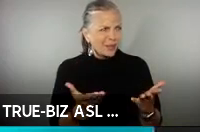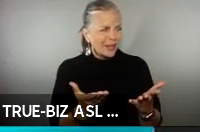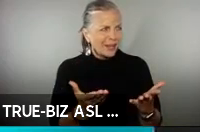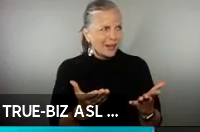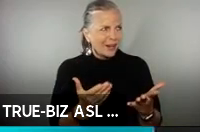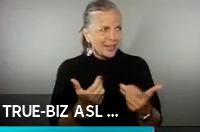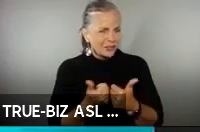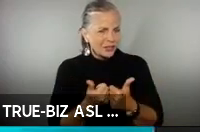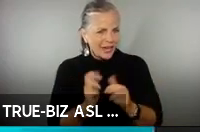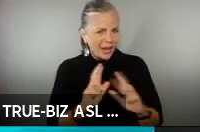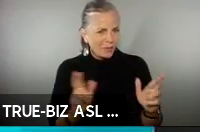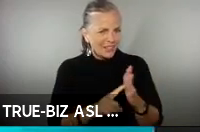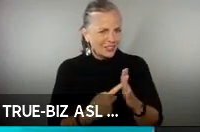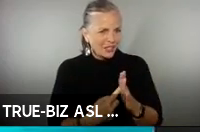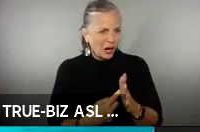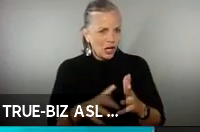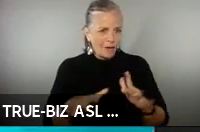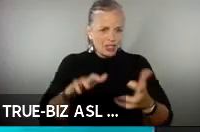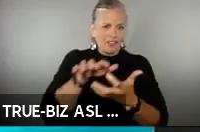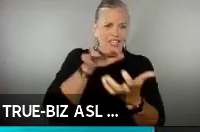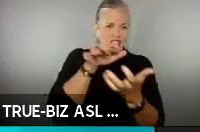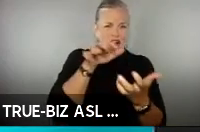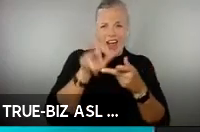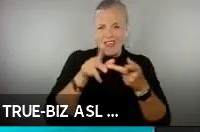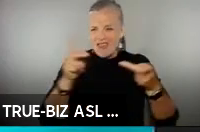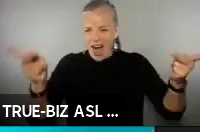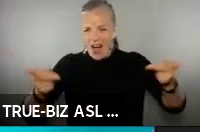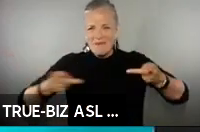start? Any number of places.